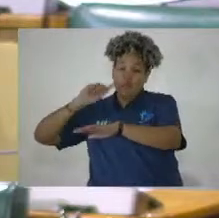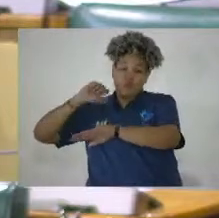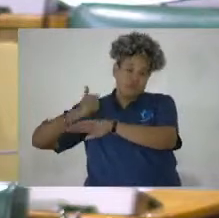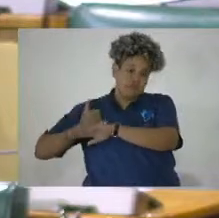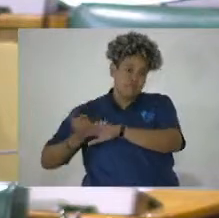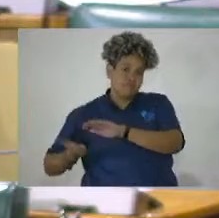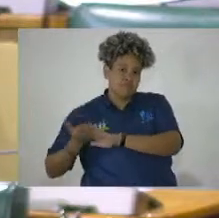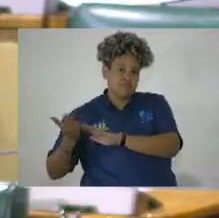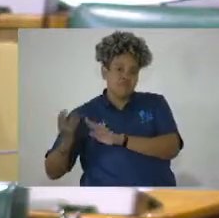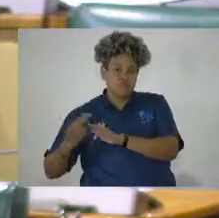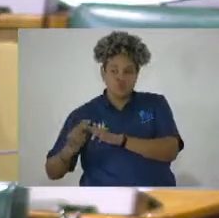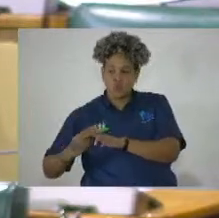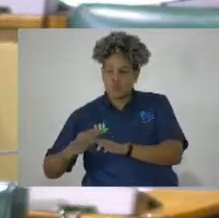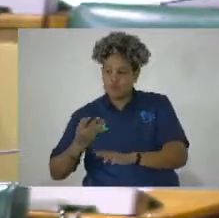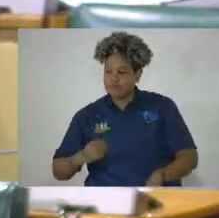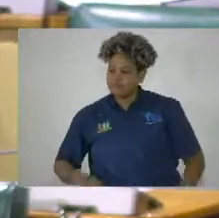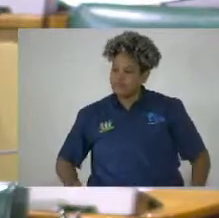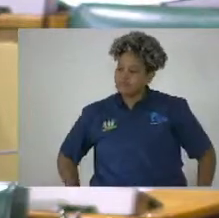way.